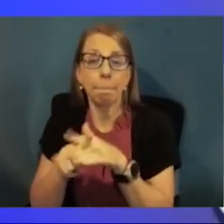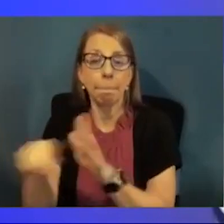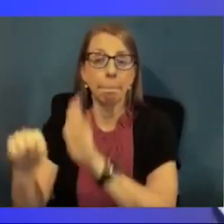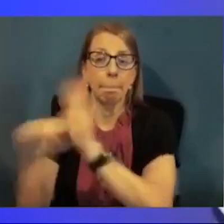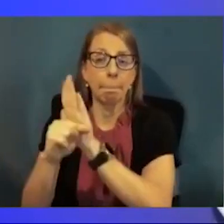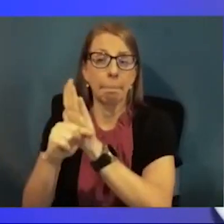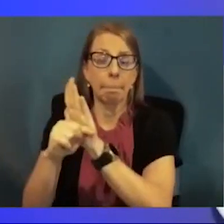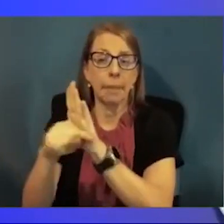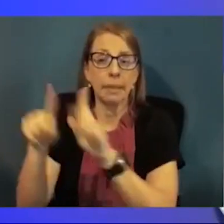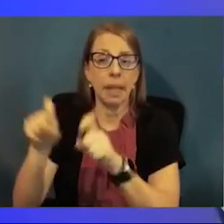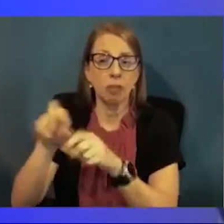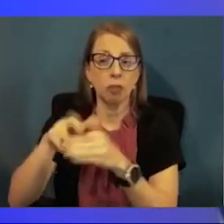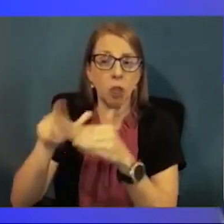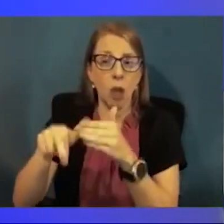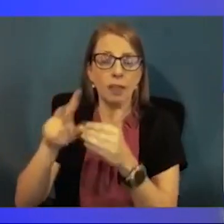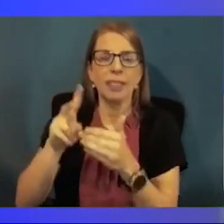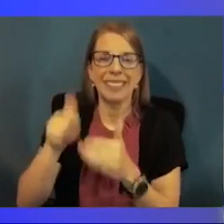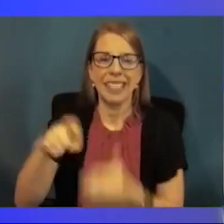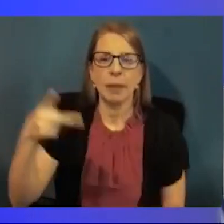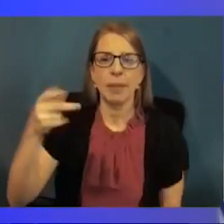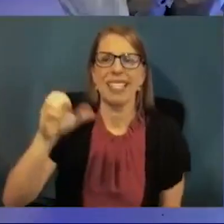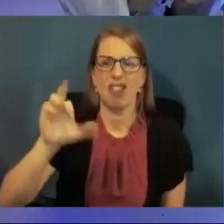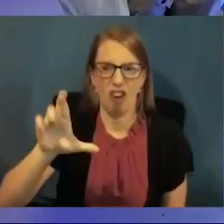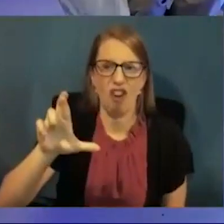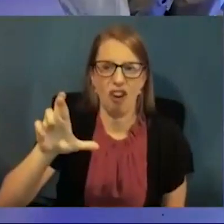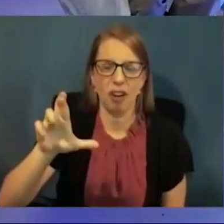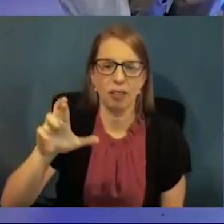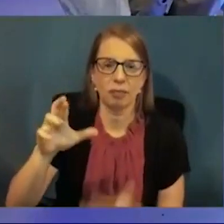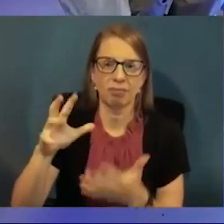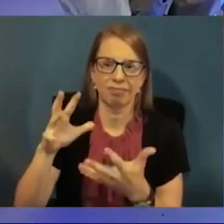still follow up with a confirmatory PCR. A backup. All right. So how